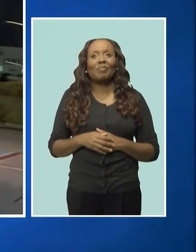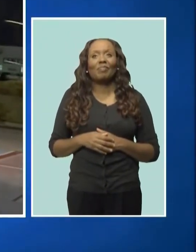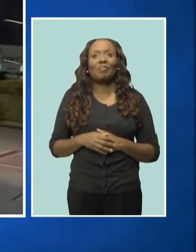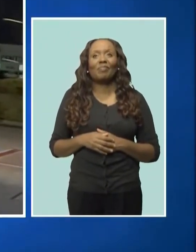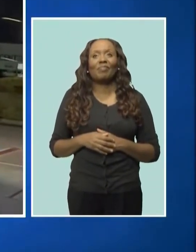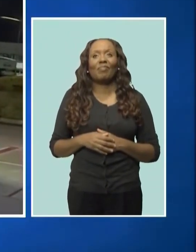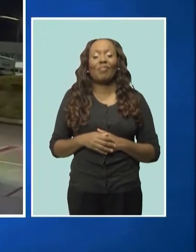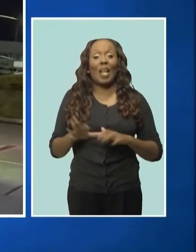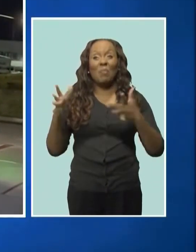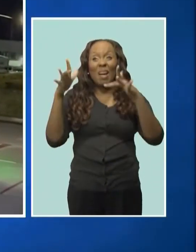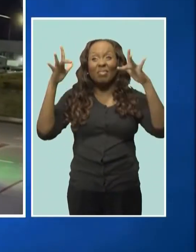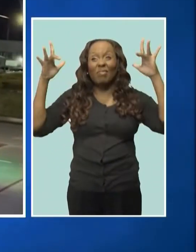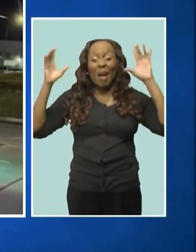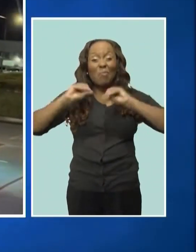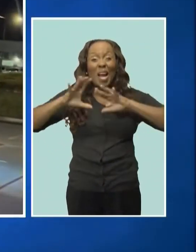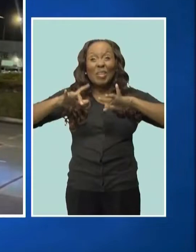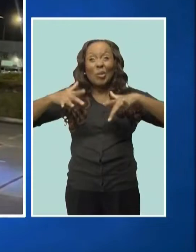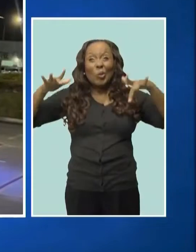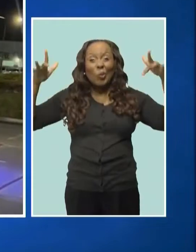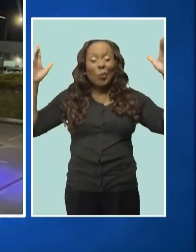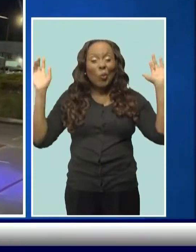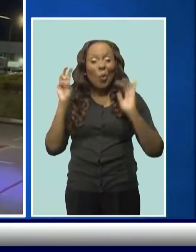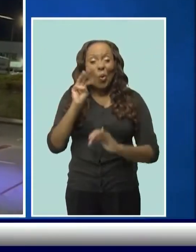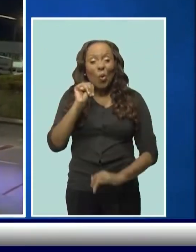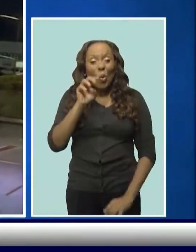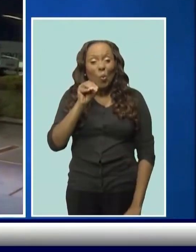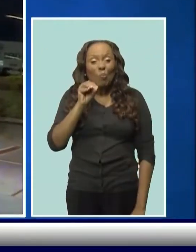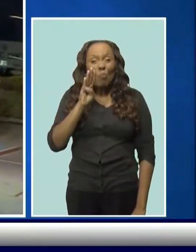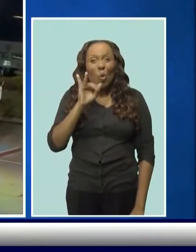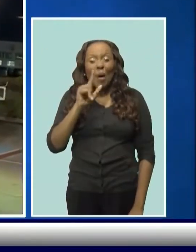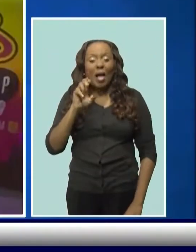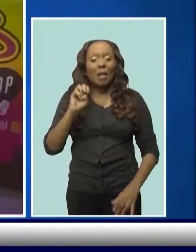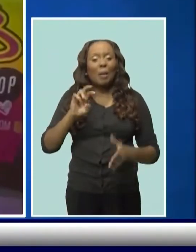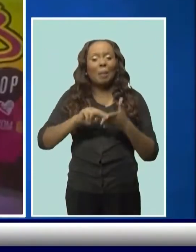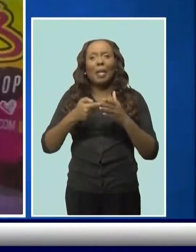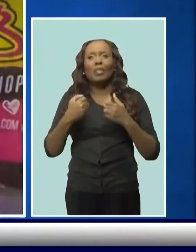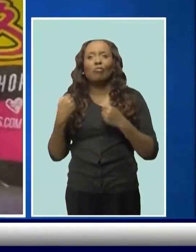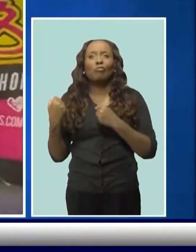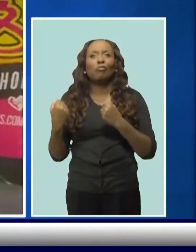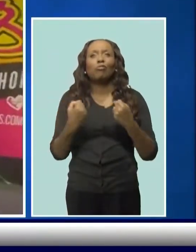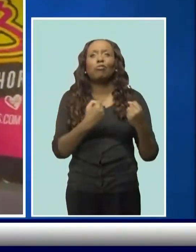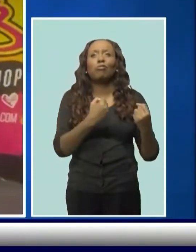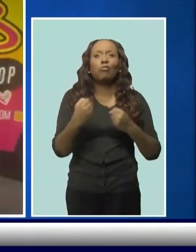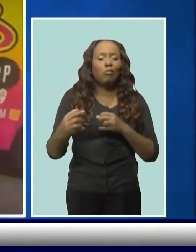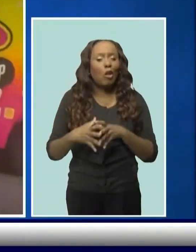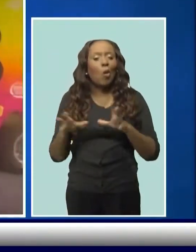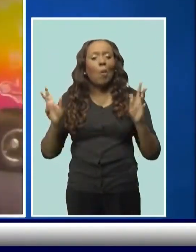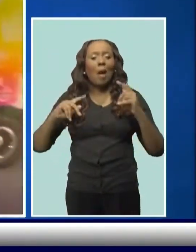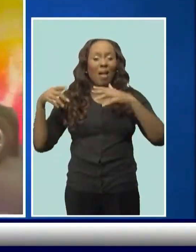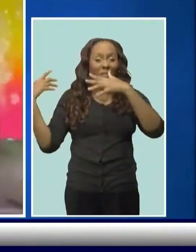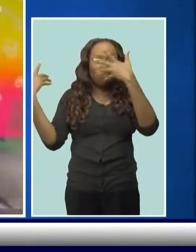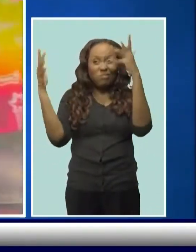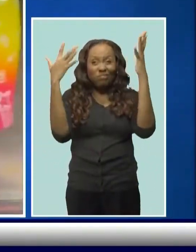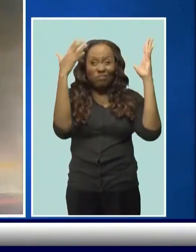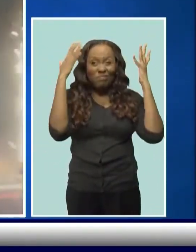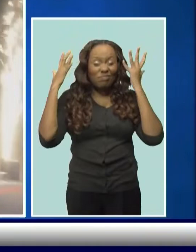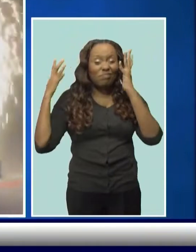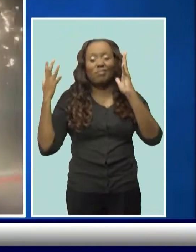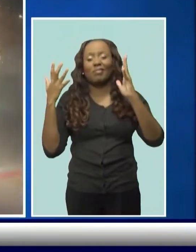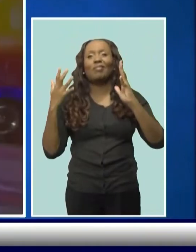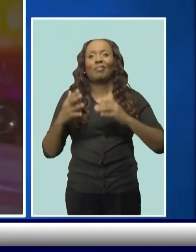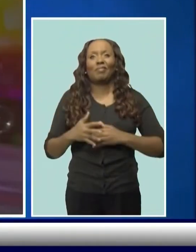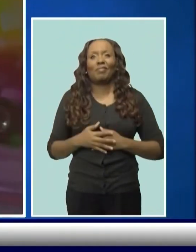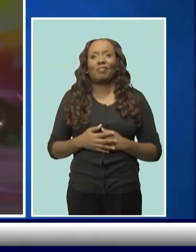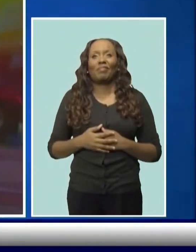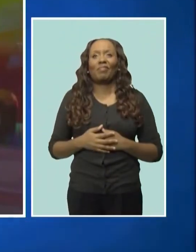The brightly coloured mobile headquarters entered the eastern car park of the gymnasium to rapturous applause from the gathering. Anglican priest, the